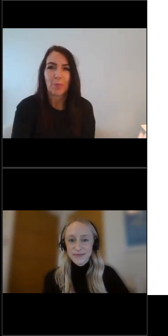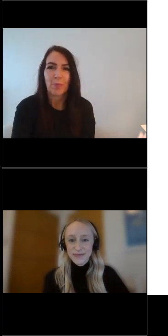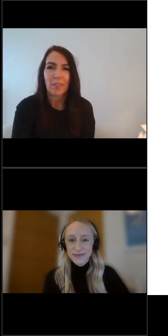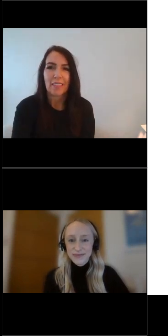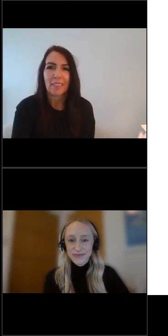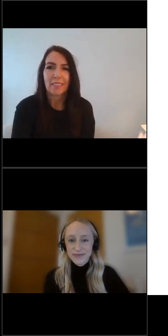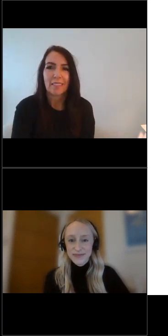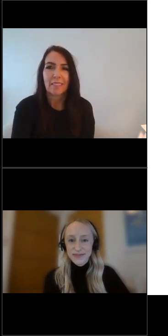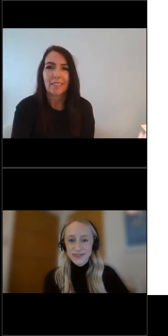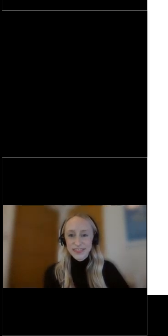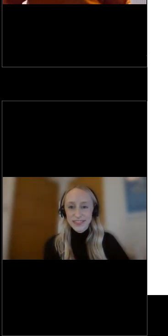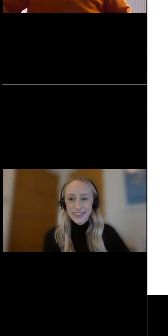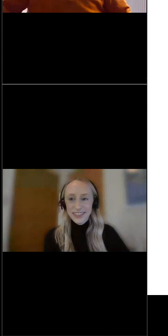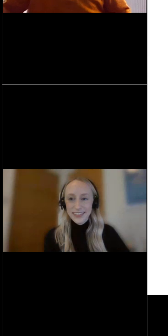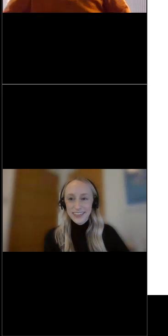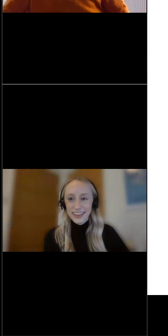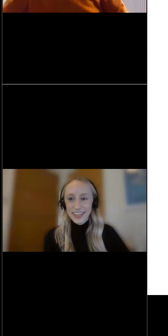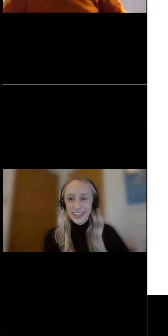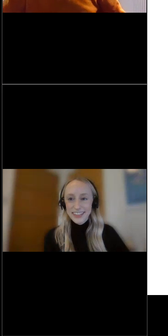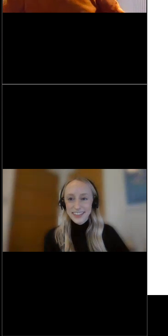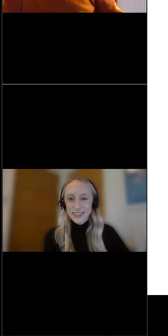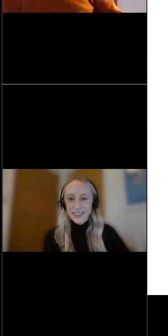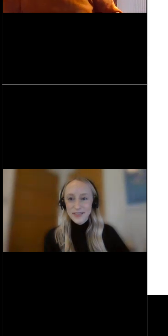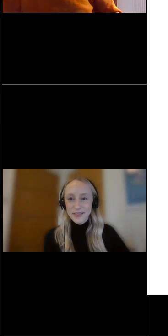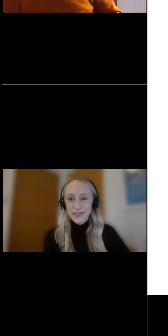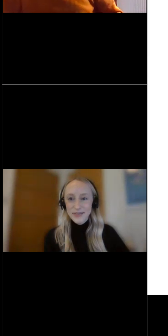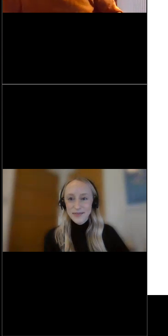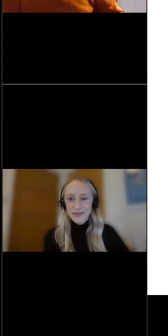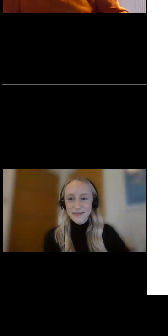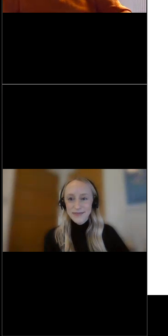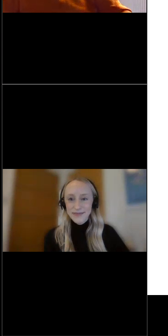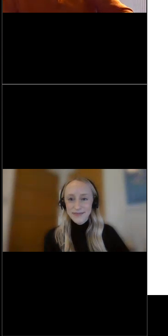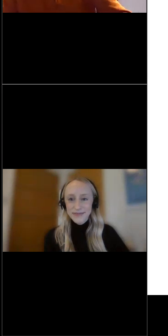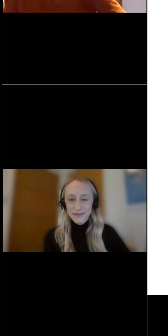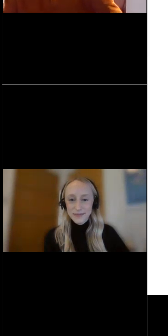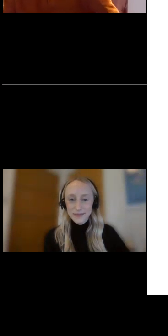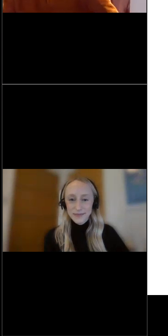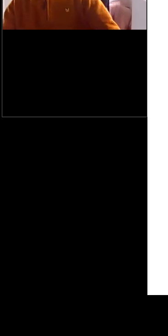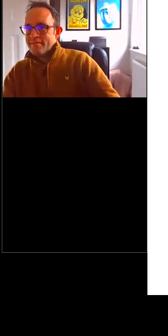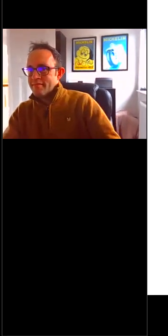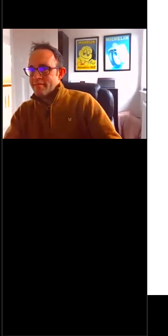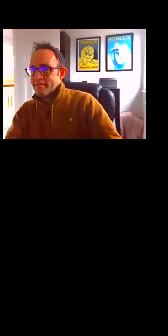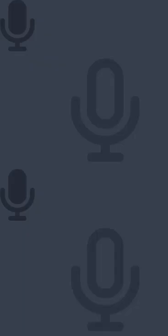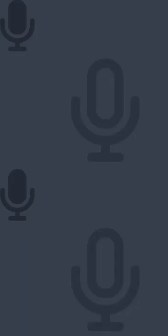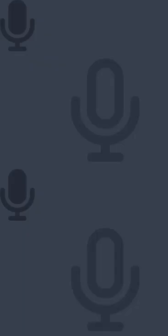Hi.